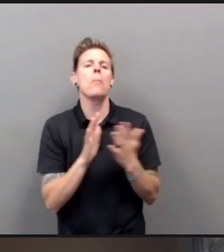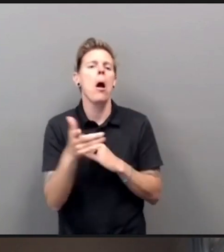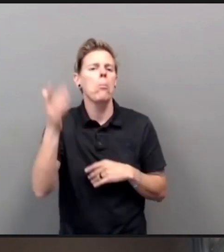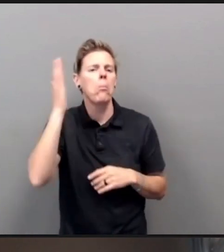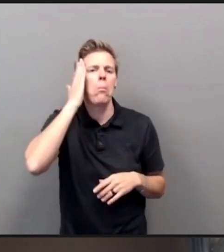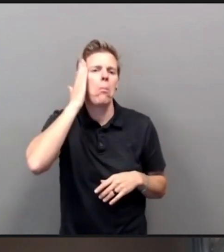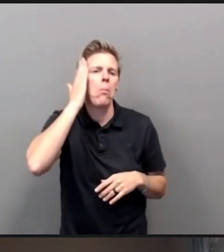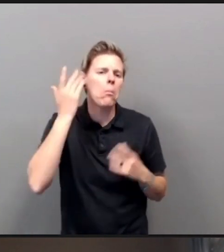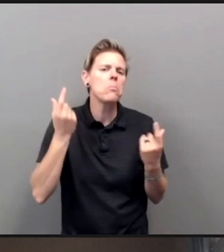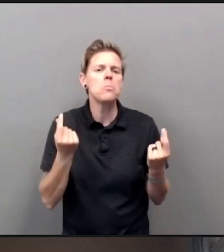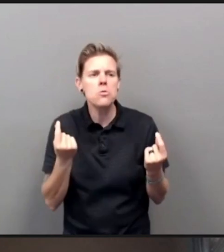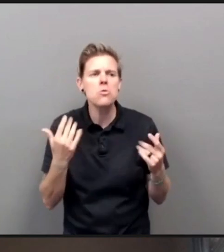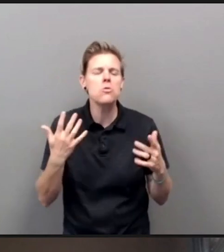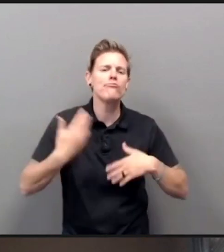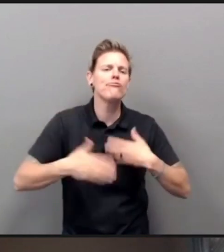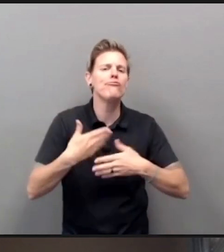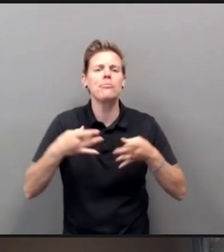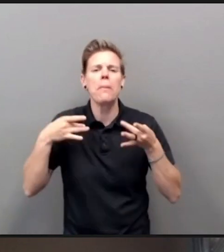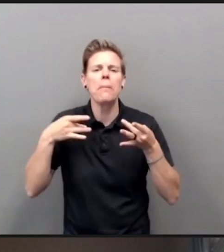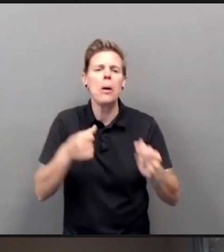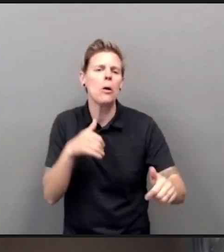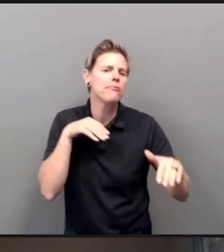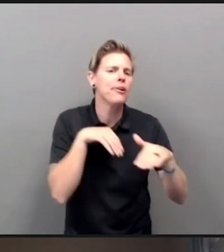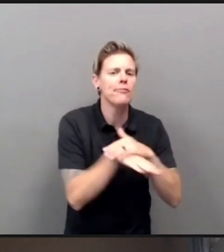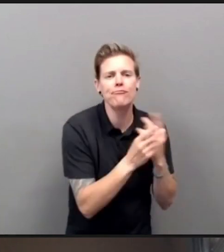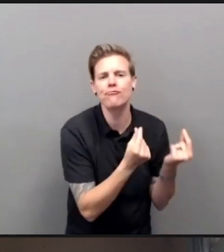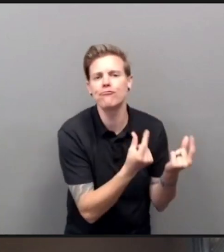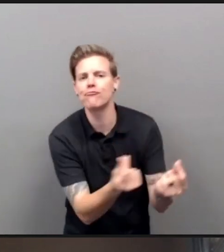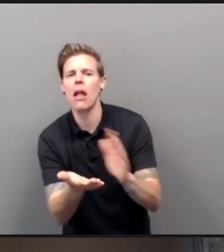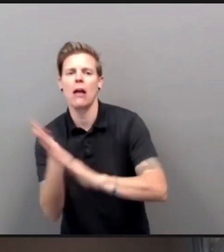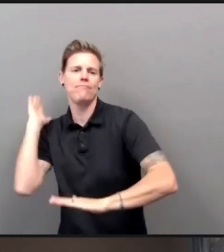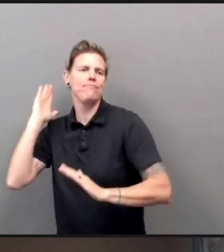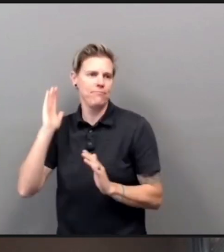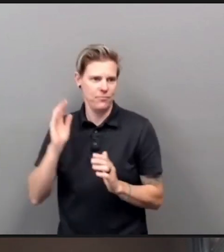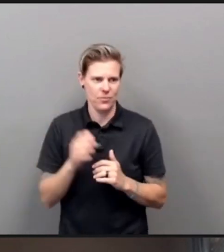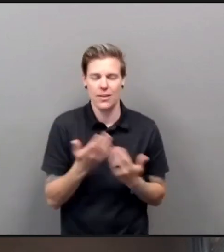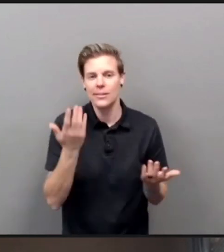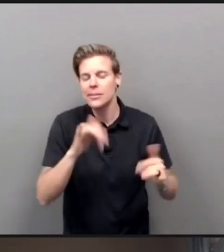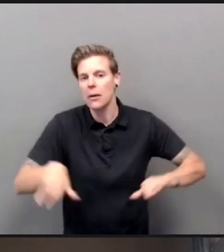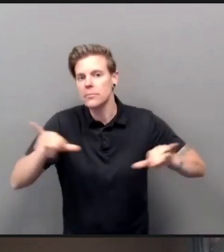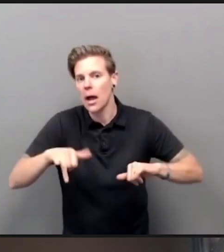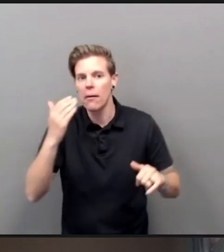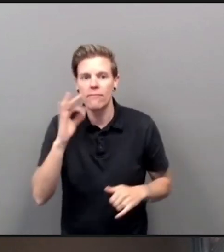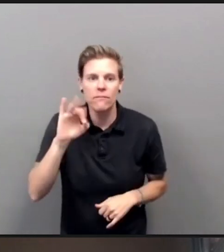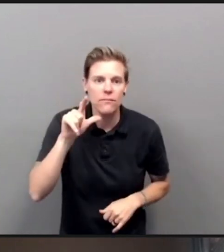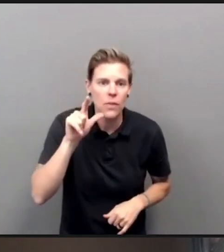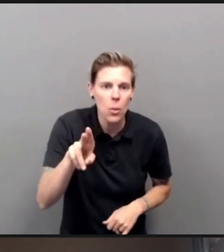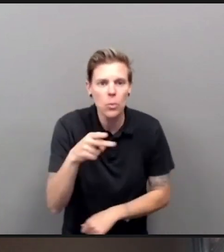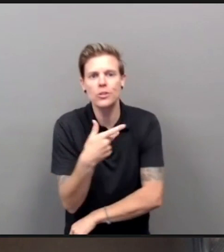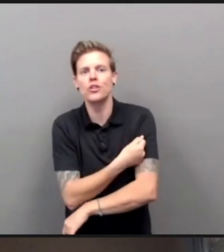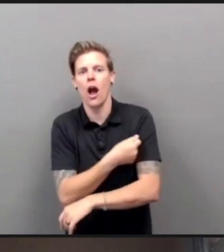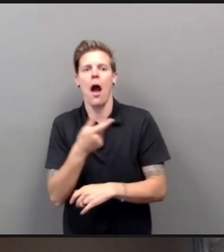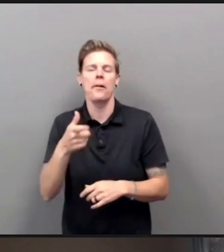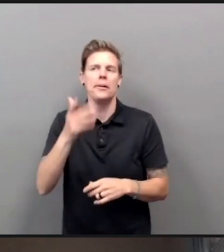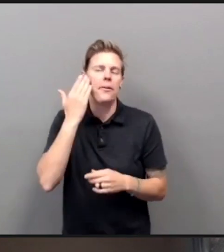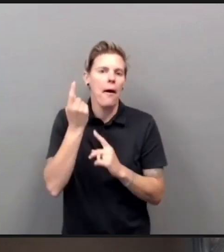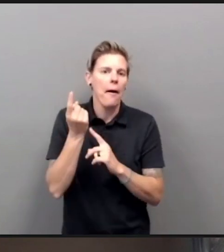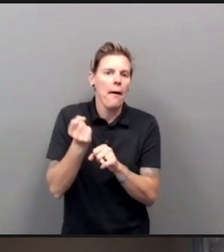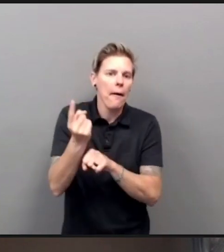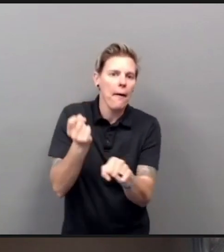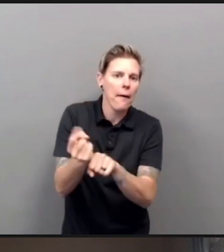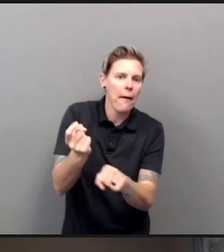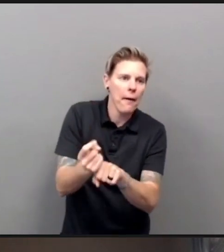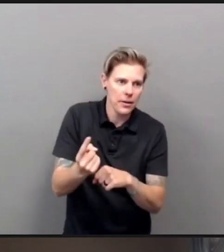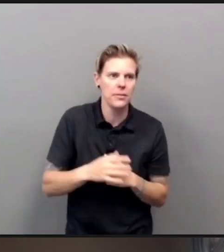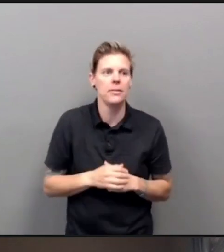doctor's office, getting your flu shot like many of us get every year, or getting your COVID vaccine in your nurse practitioner's